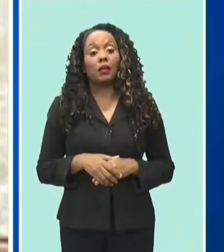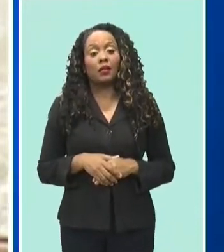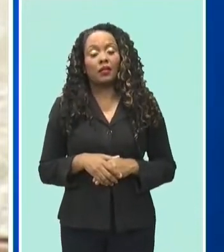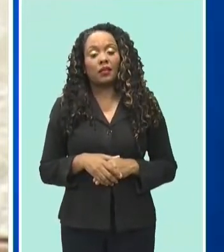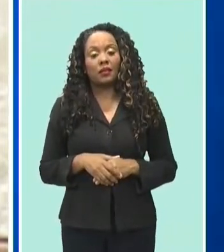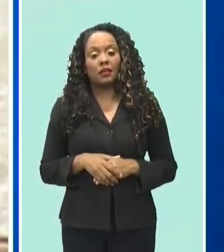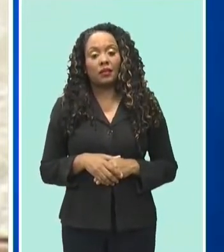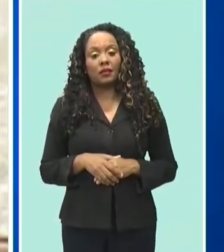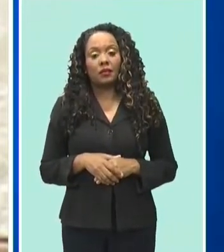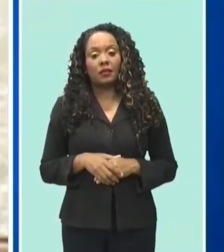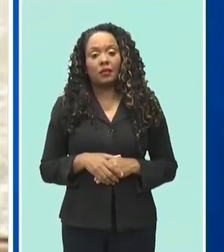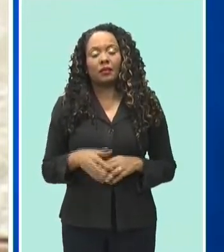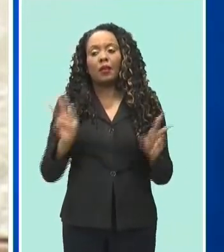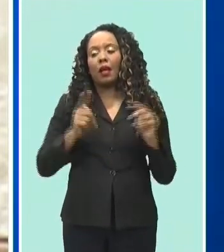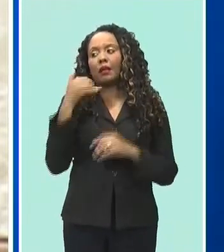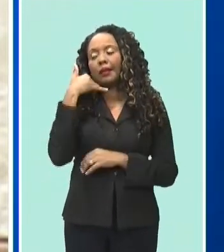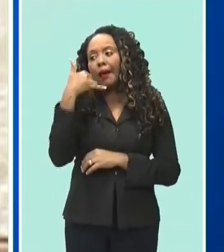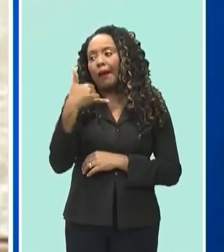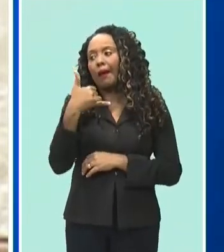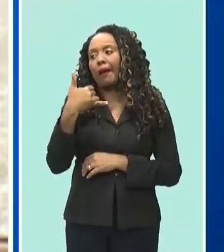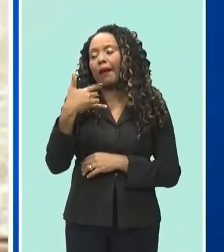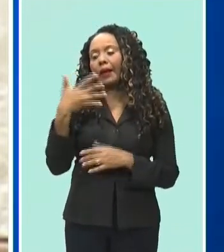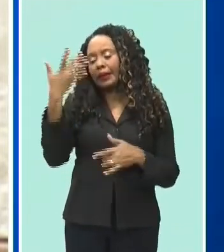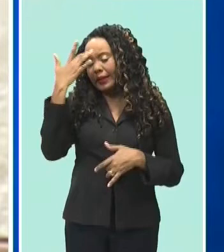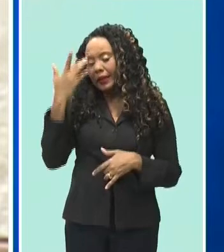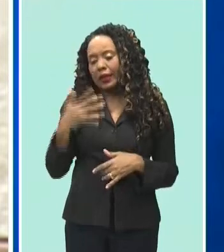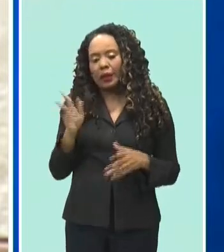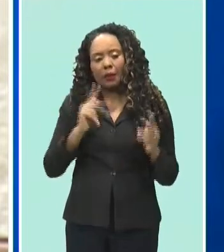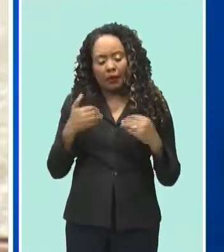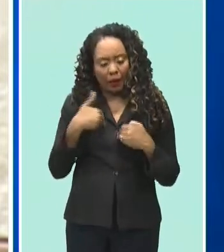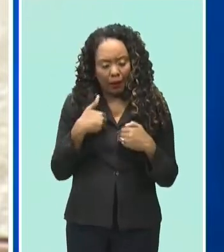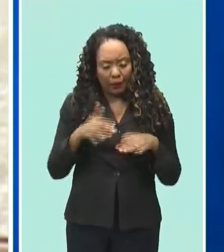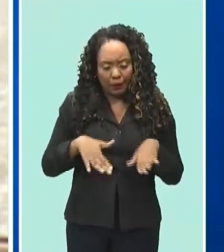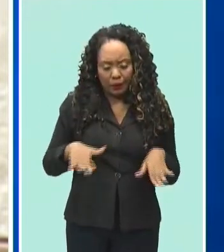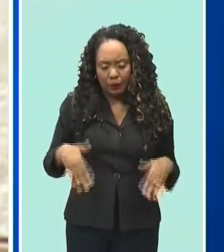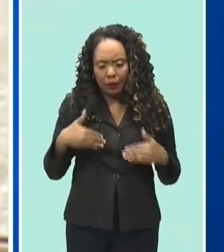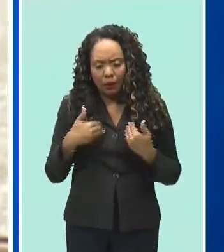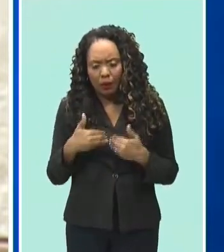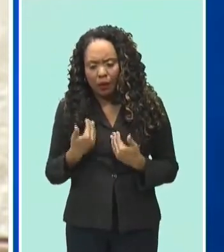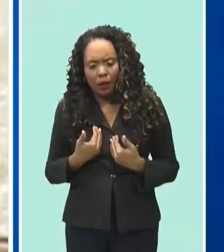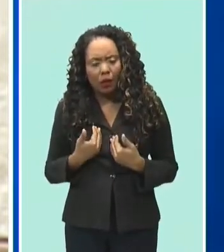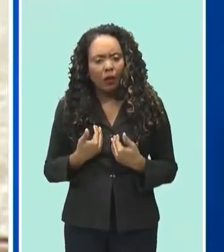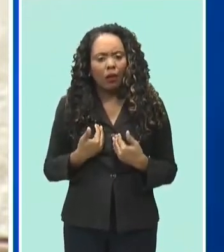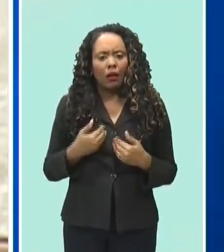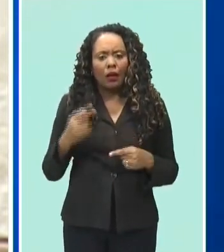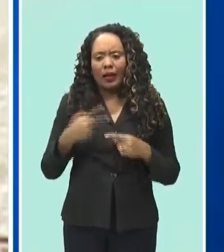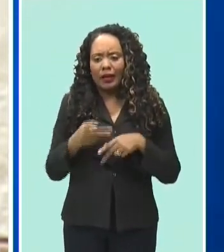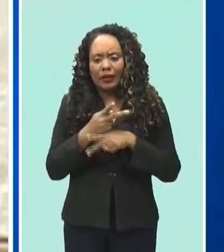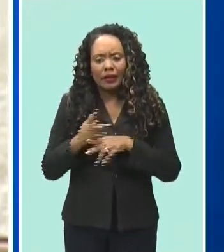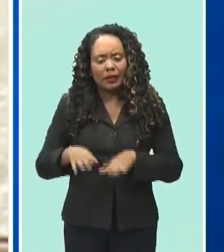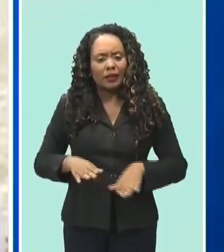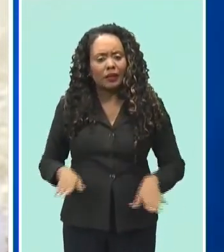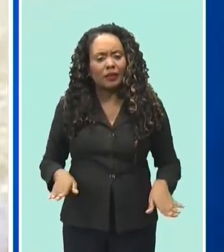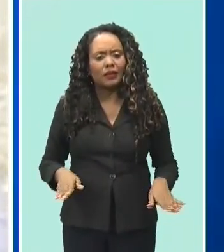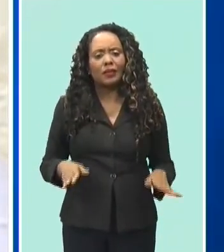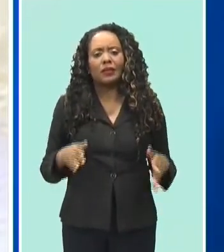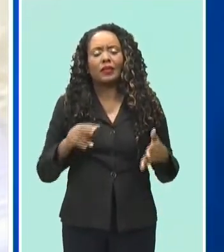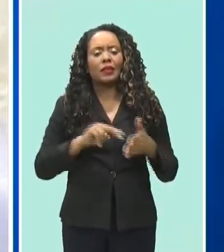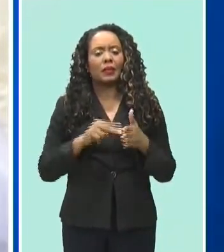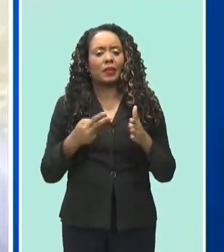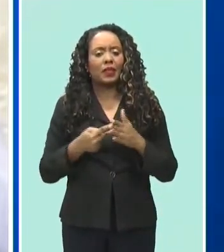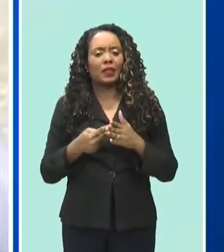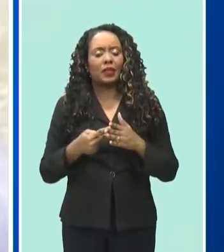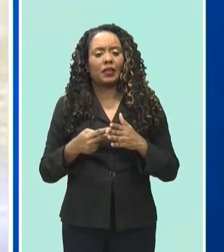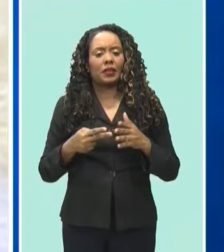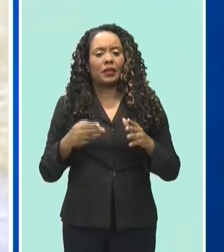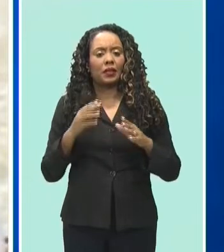People have to call in sick. People with young children have to be away from them. But there must be a better system, and the computer and data protection,